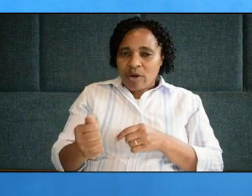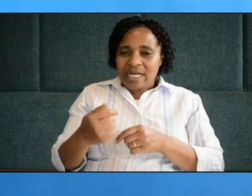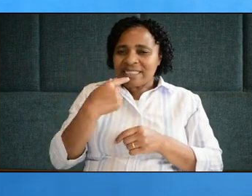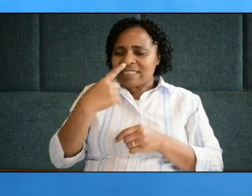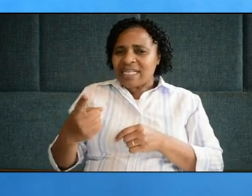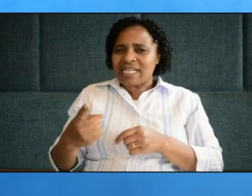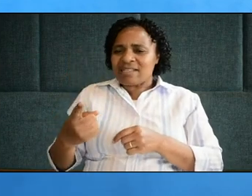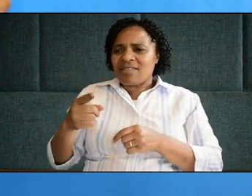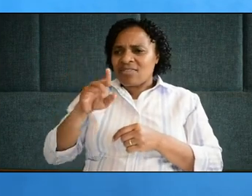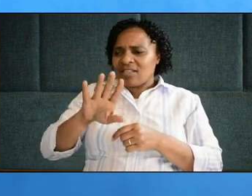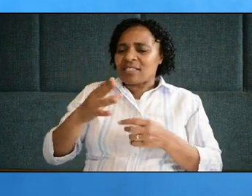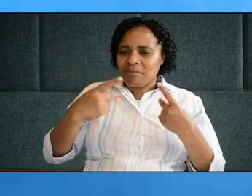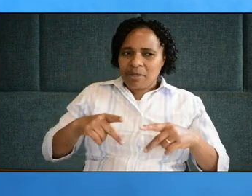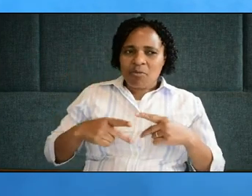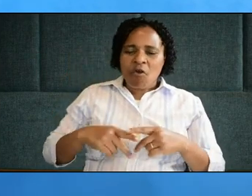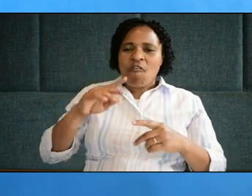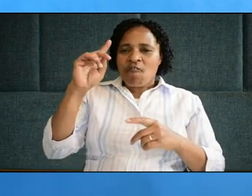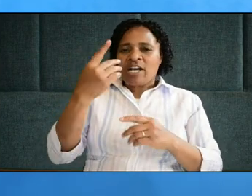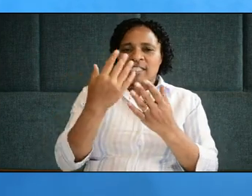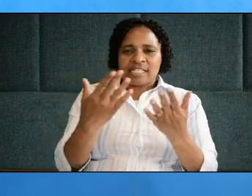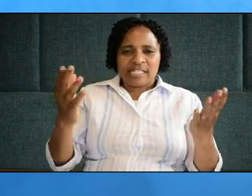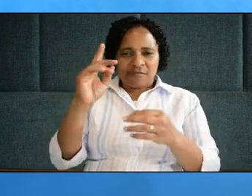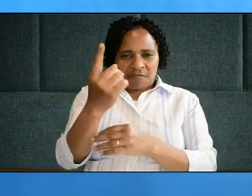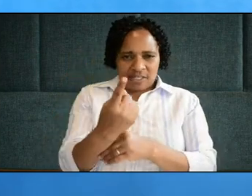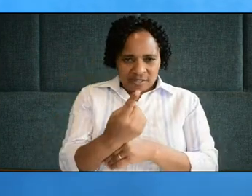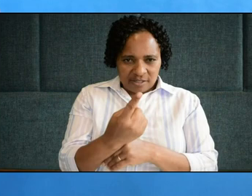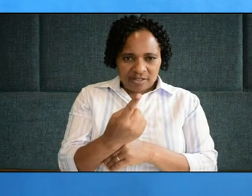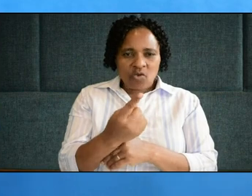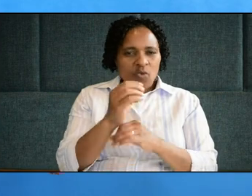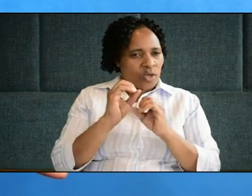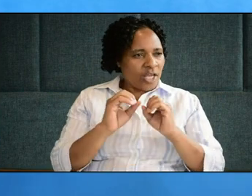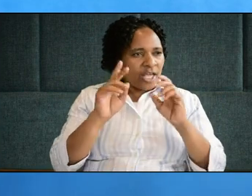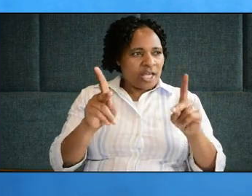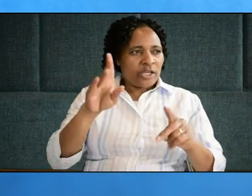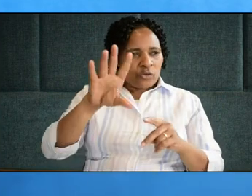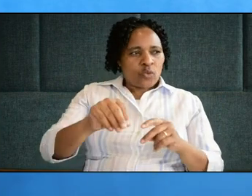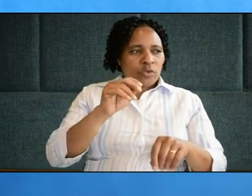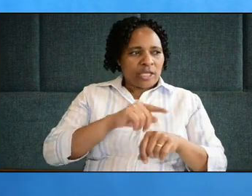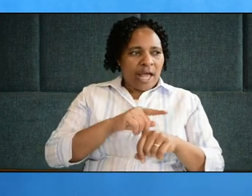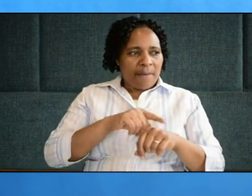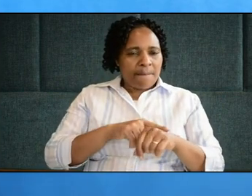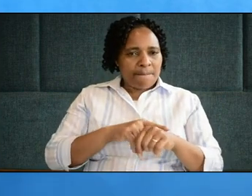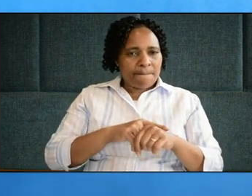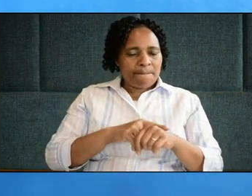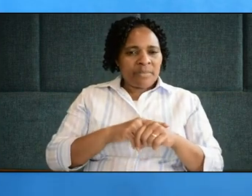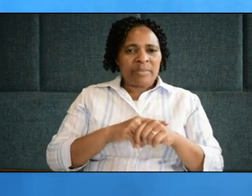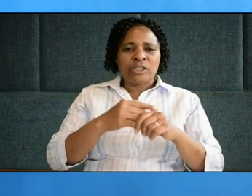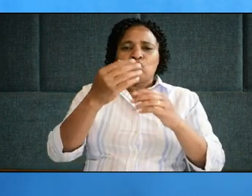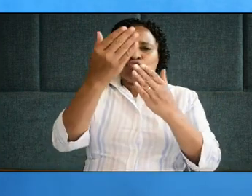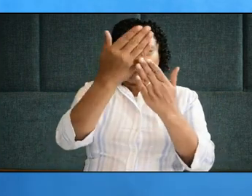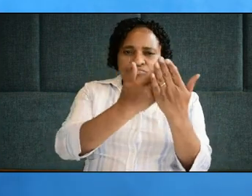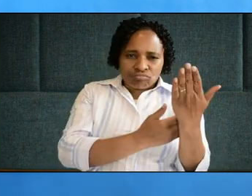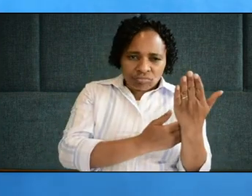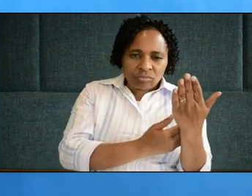guys, first things first. Okay? He took his time, the tablets of stone,